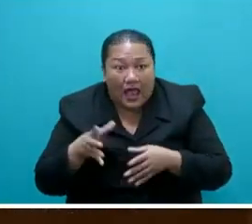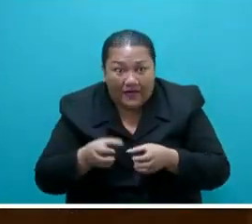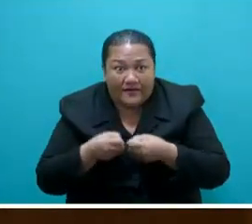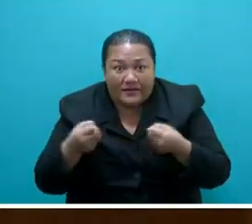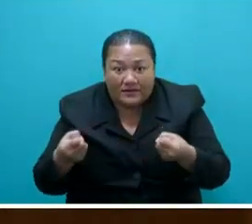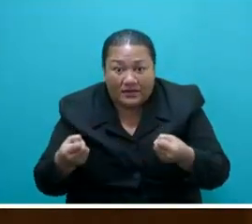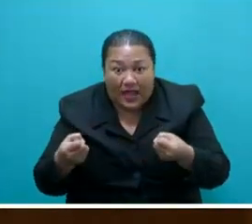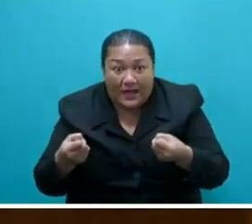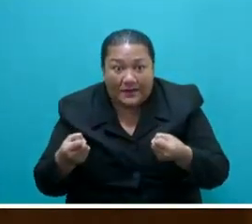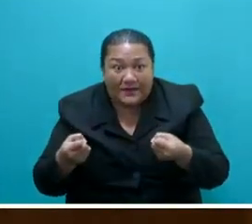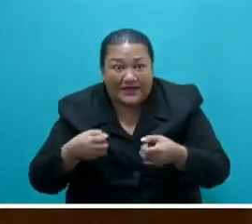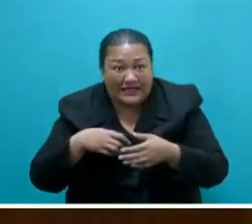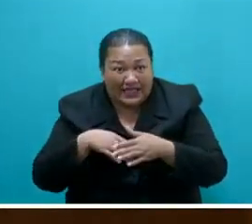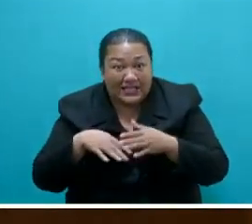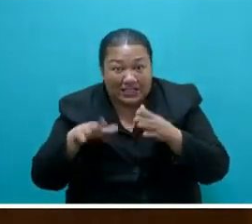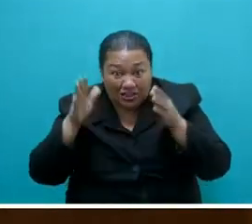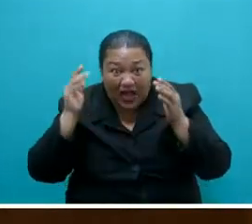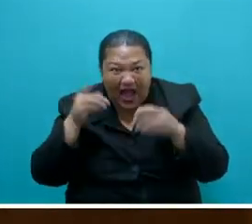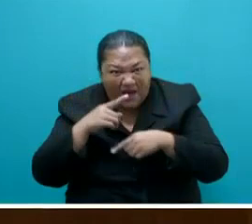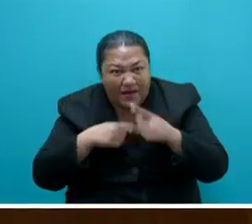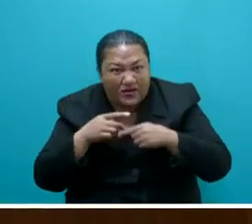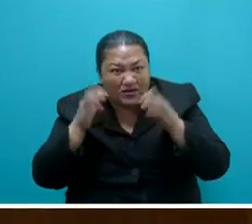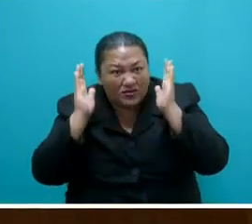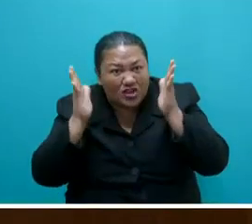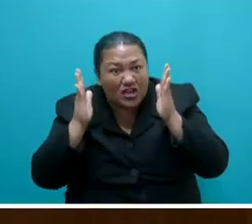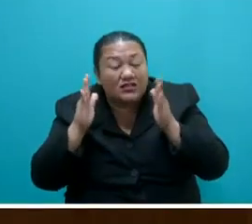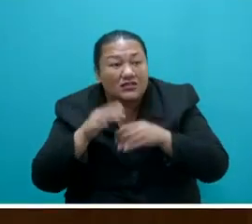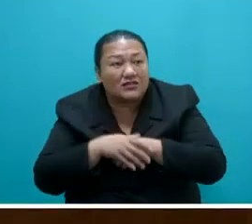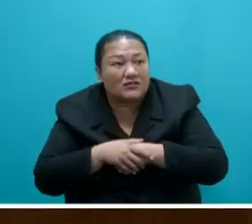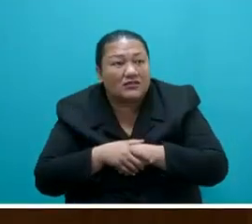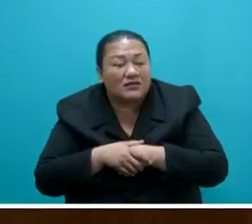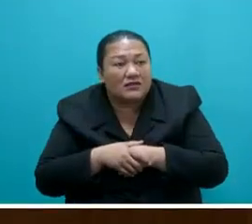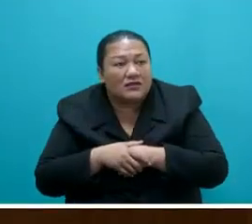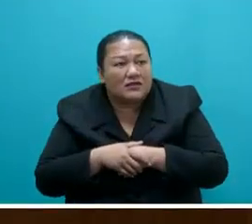church. I don't know what she was doing in church.